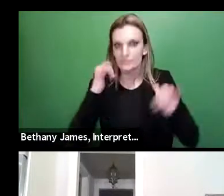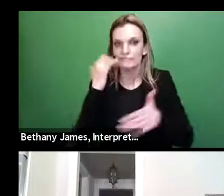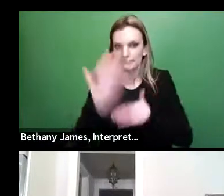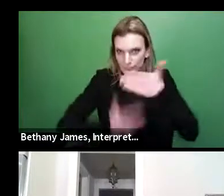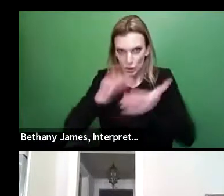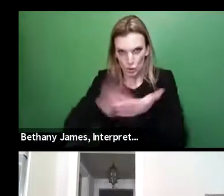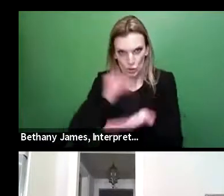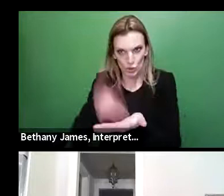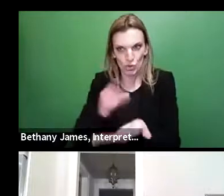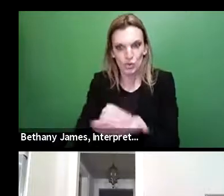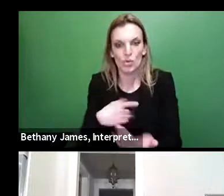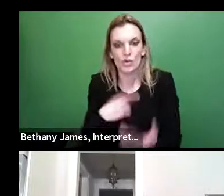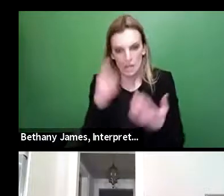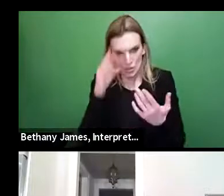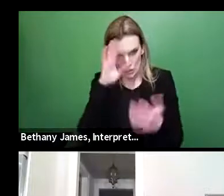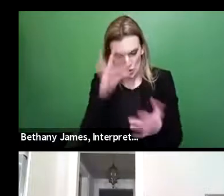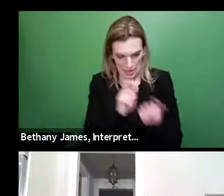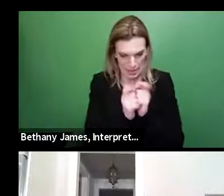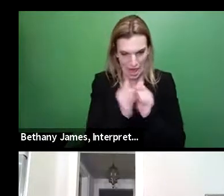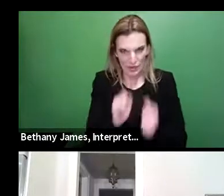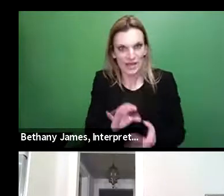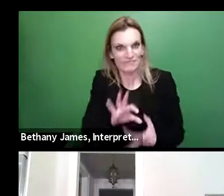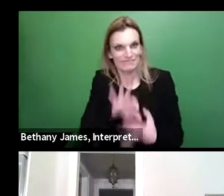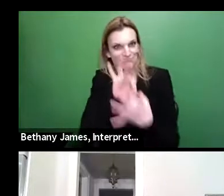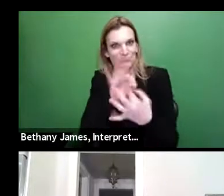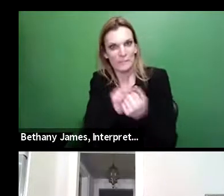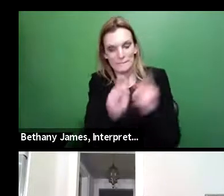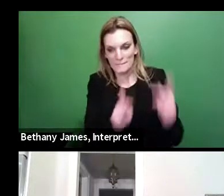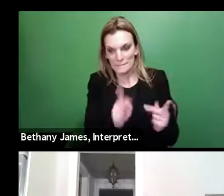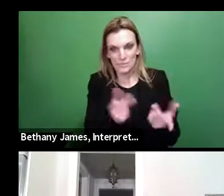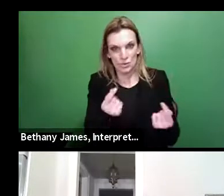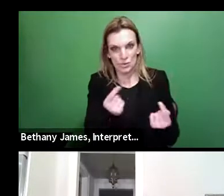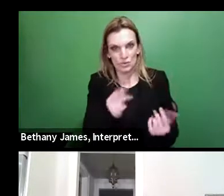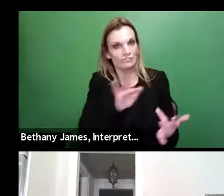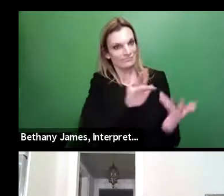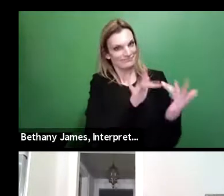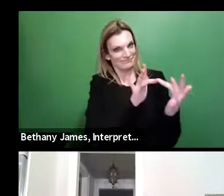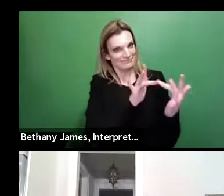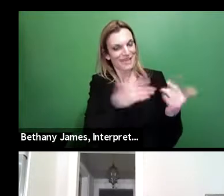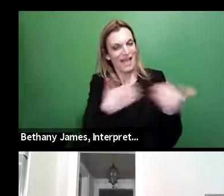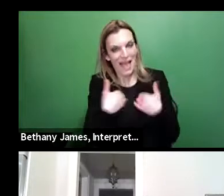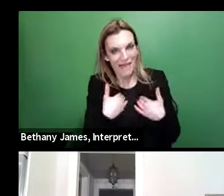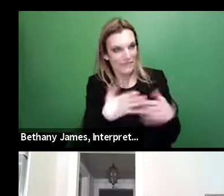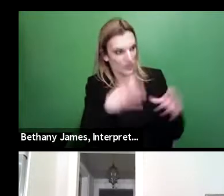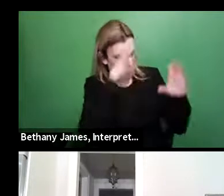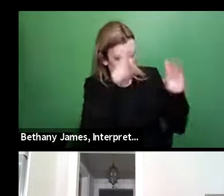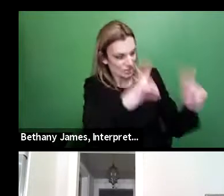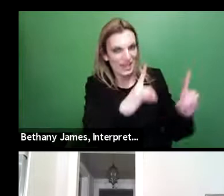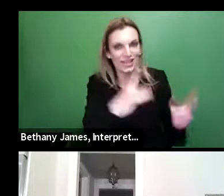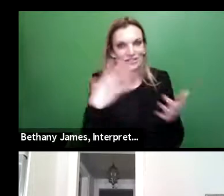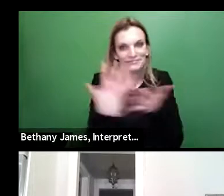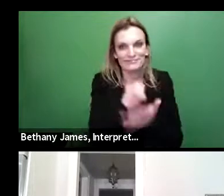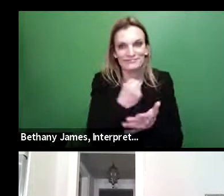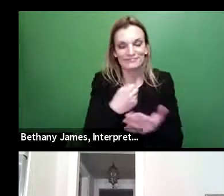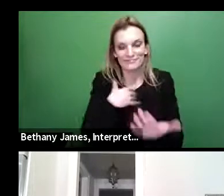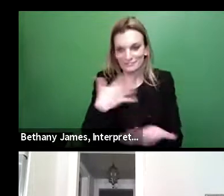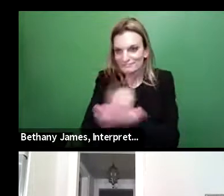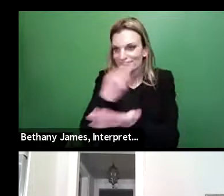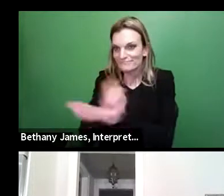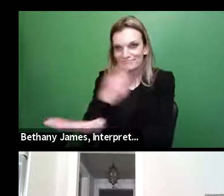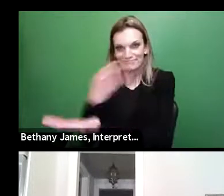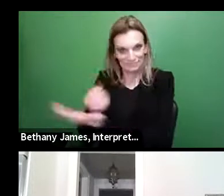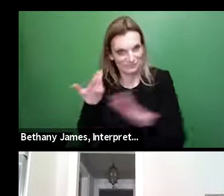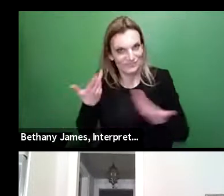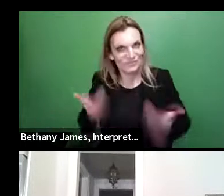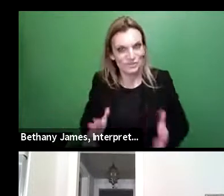be hyperconnected with a new series of online peer convenings, education and engagement opportunities,